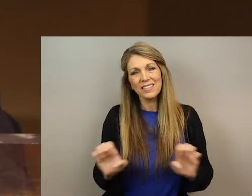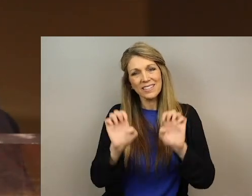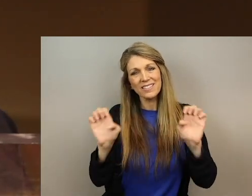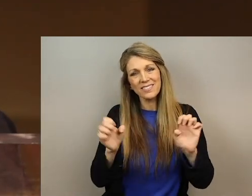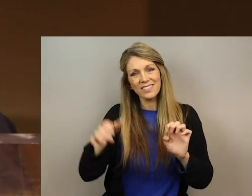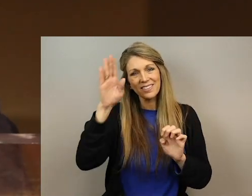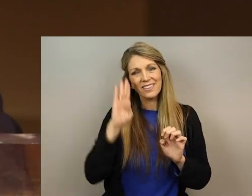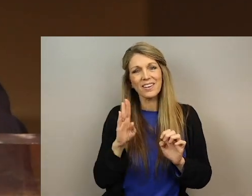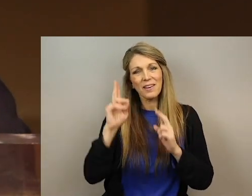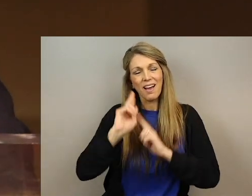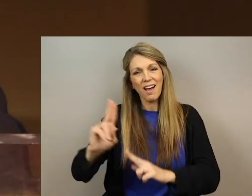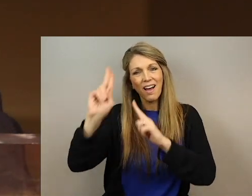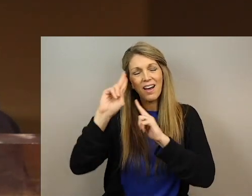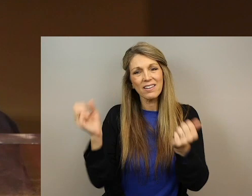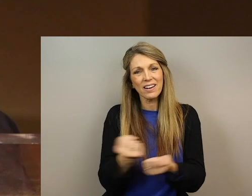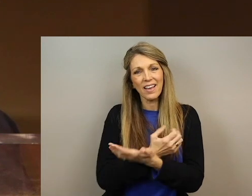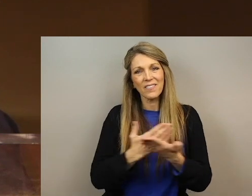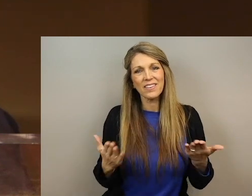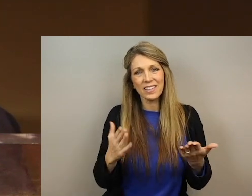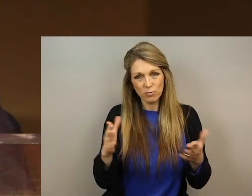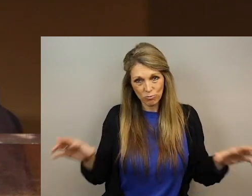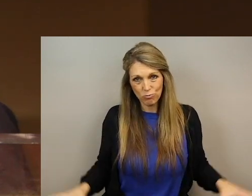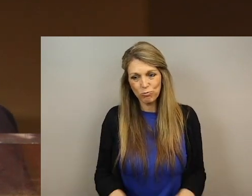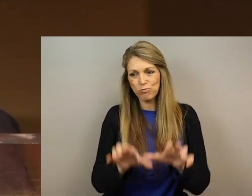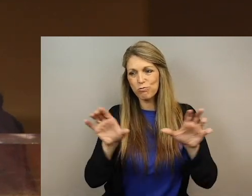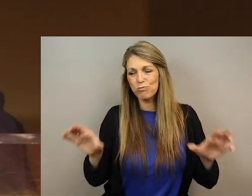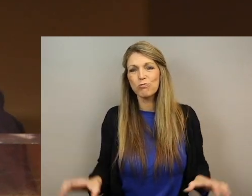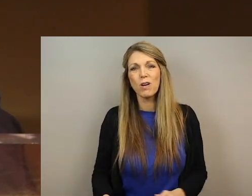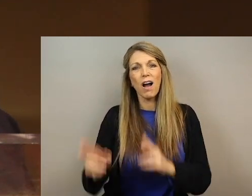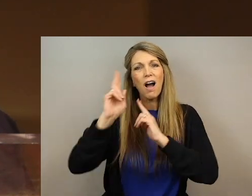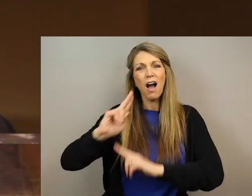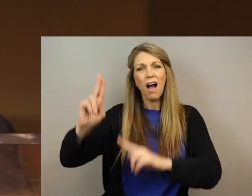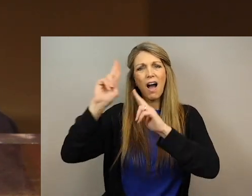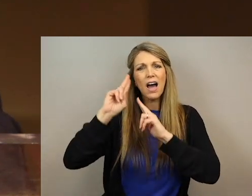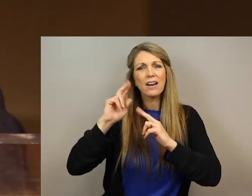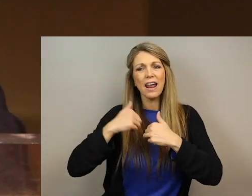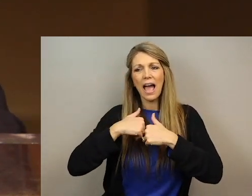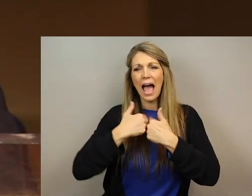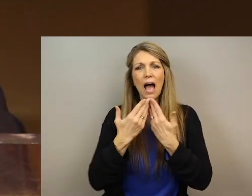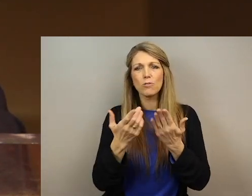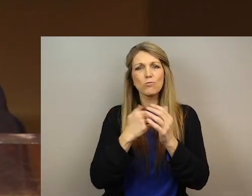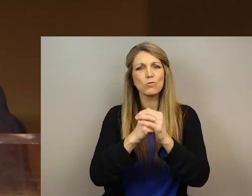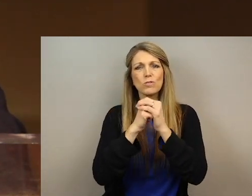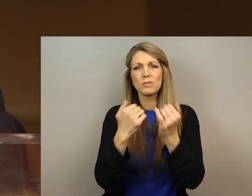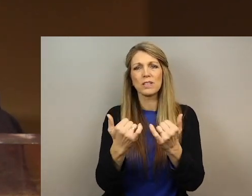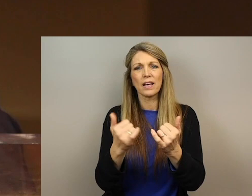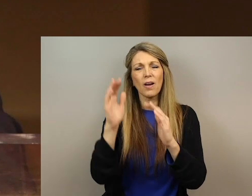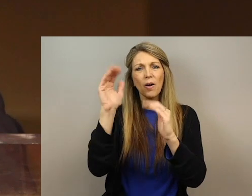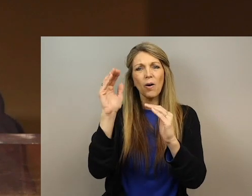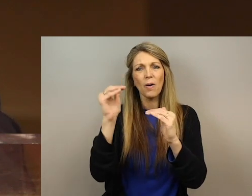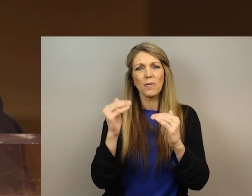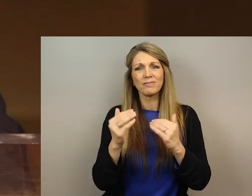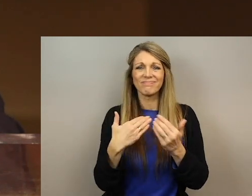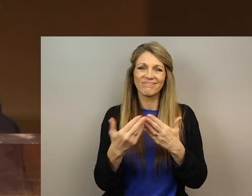and that God would be honored in everything that you do, and that he would be honored in the way that you've worshiped him this morning. I hope that